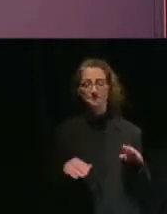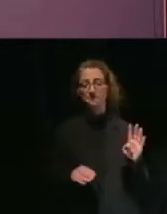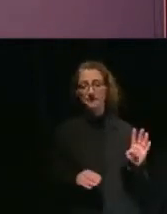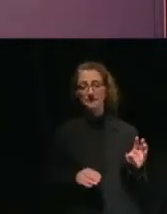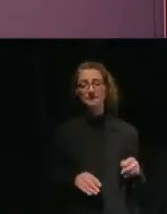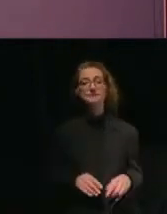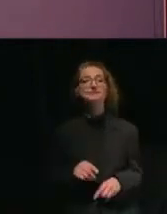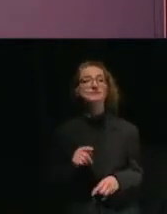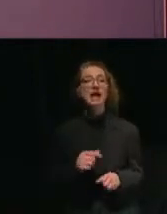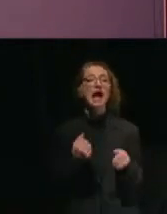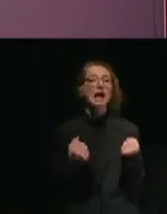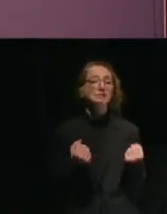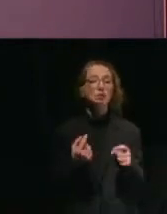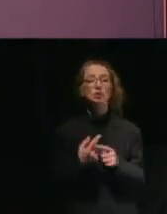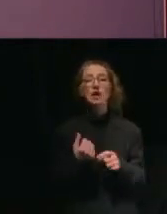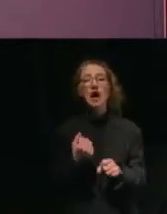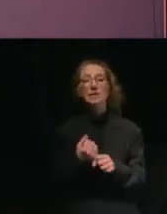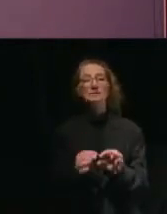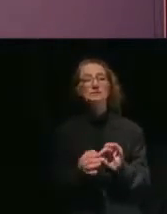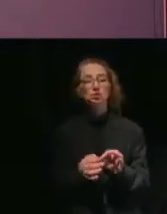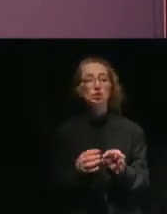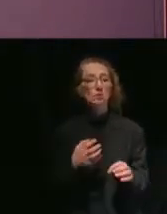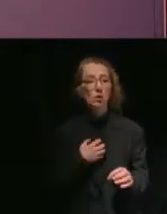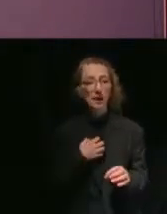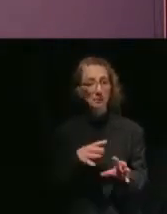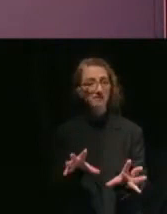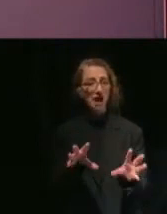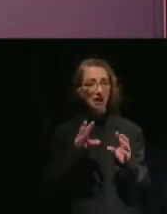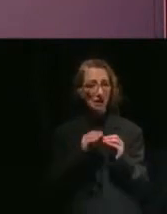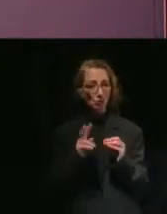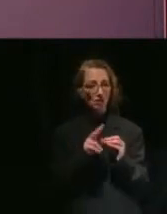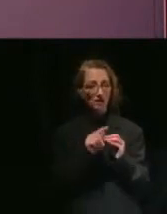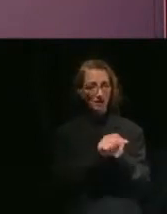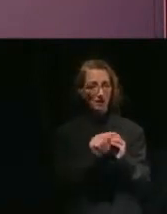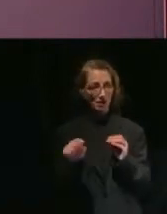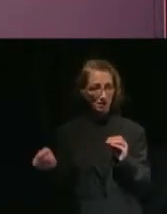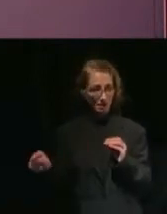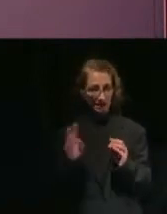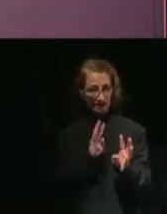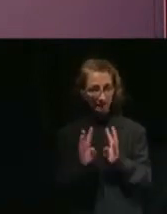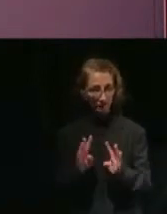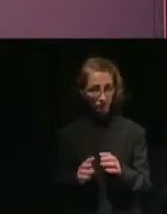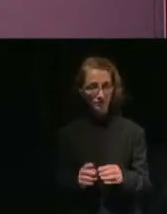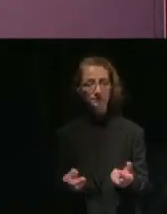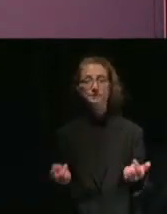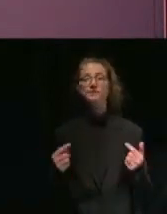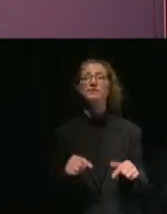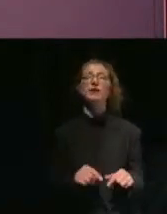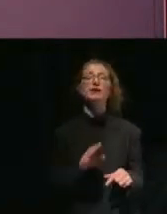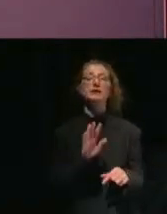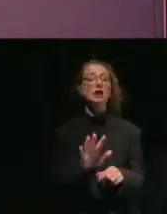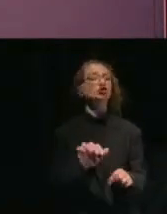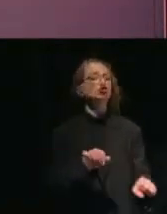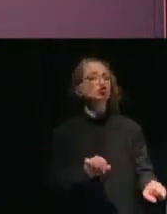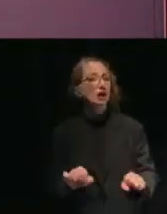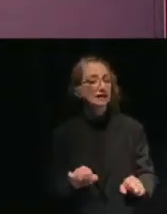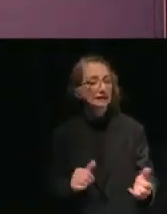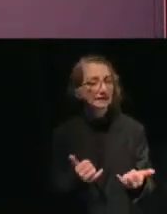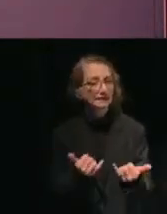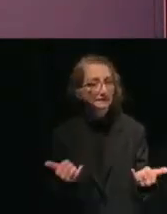the perception of the problems with social safeguarding and work among the interview partners. C,